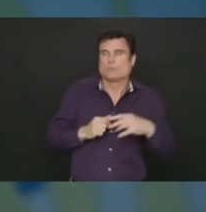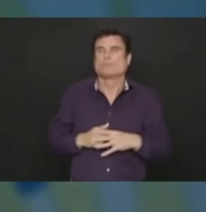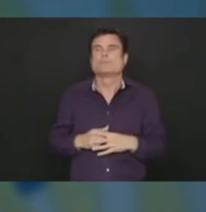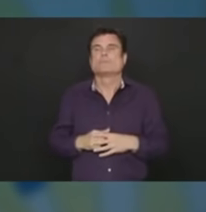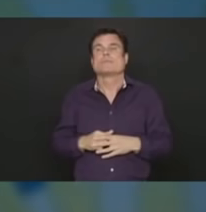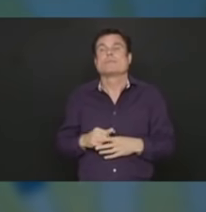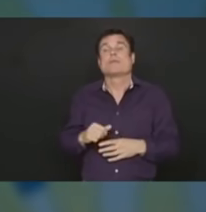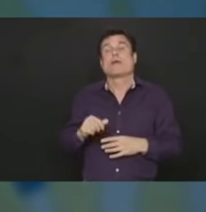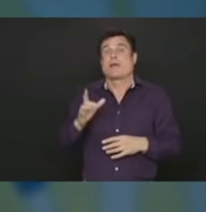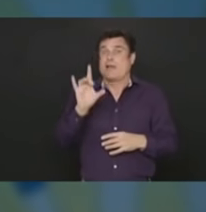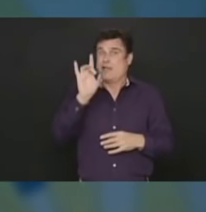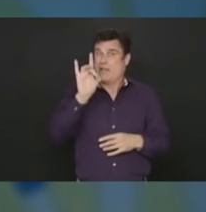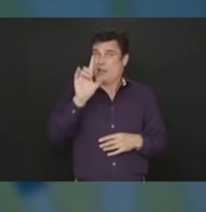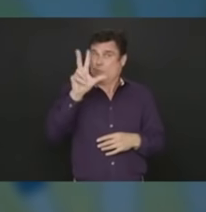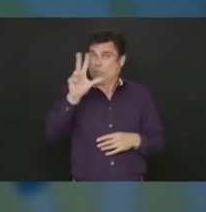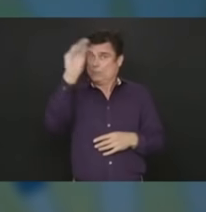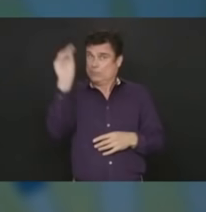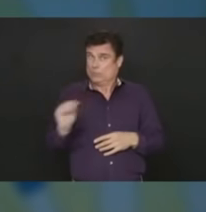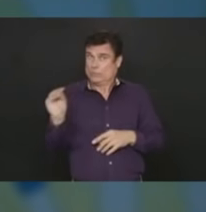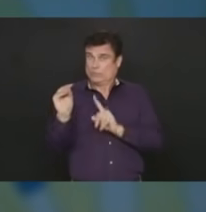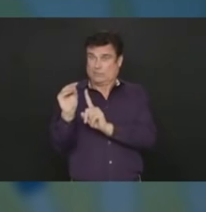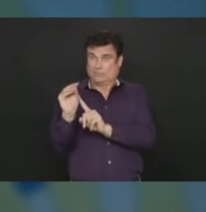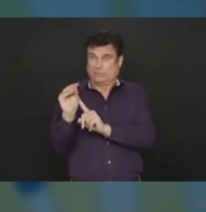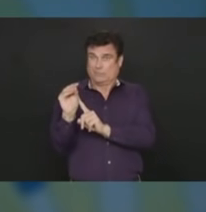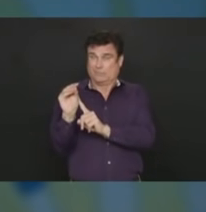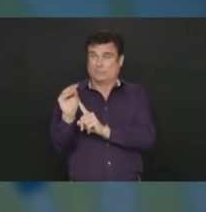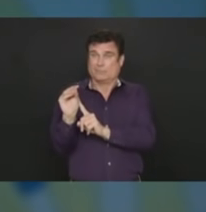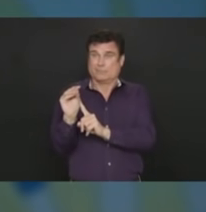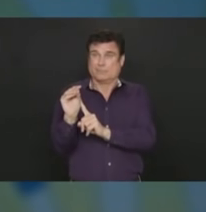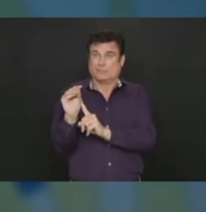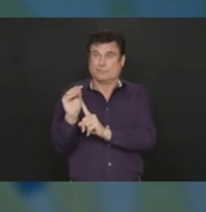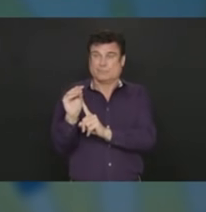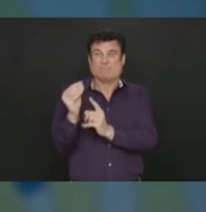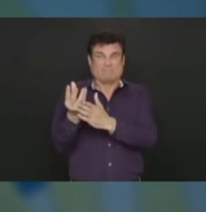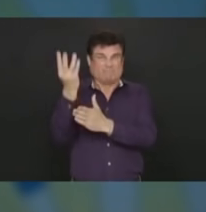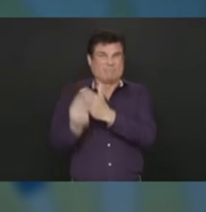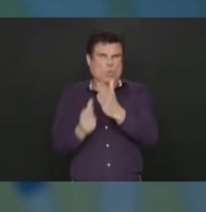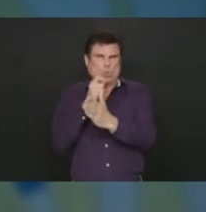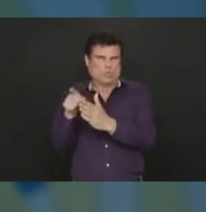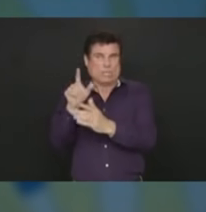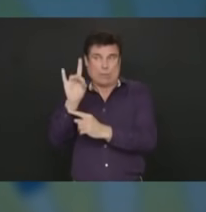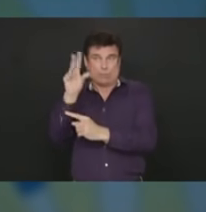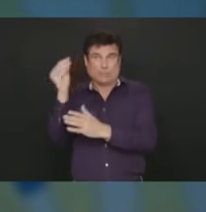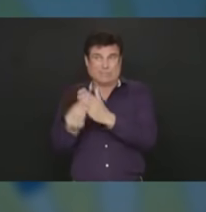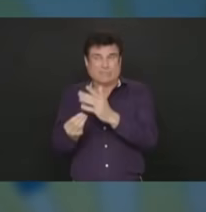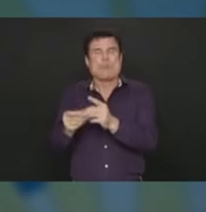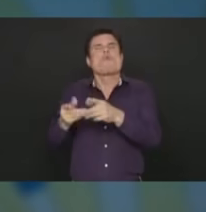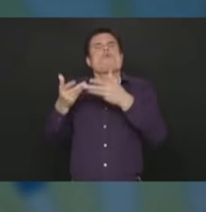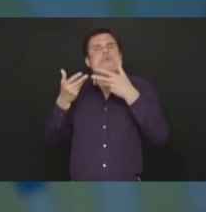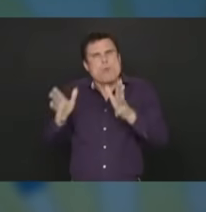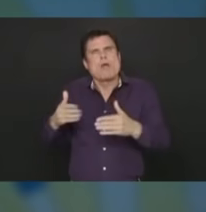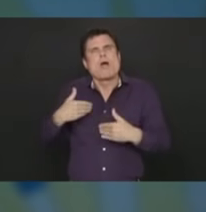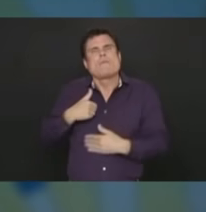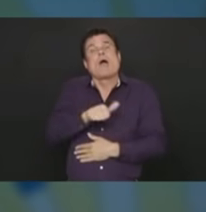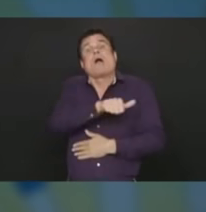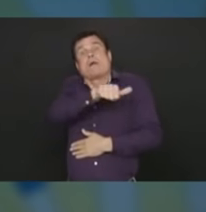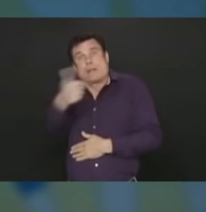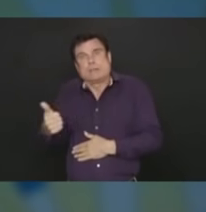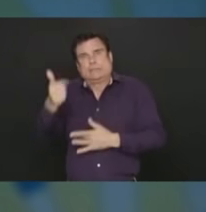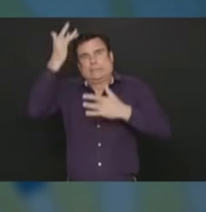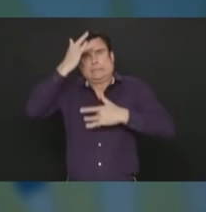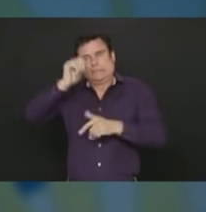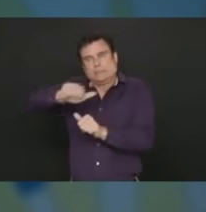information, just presented so that you can see the progression of these risk factors and the impact on the severity of